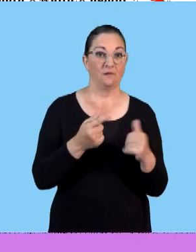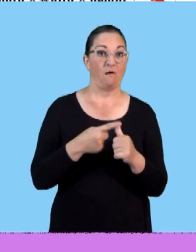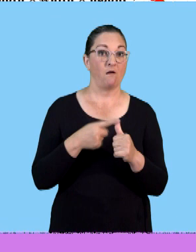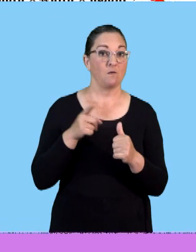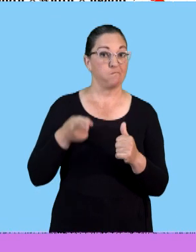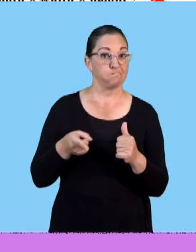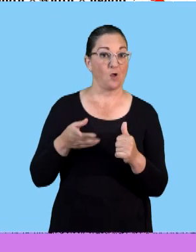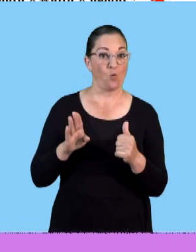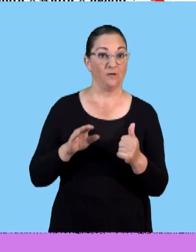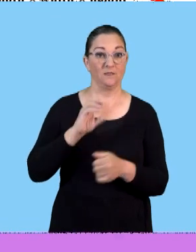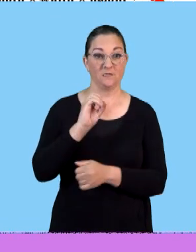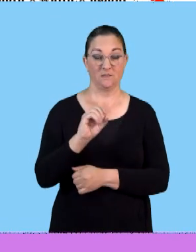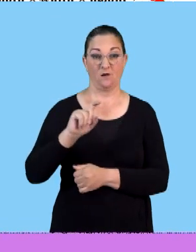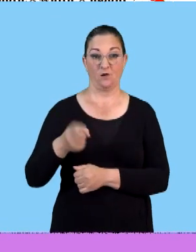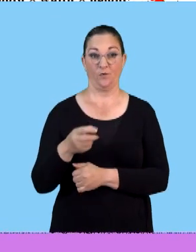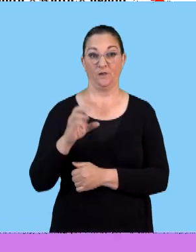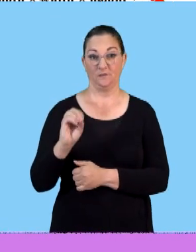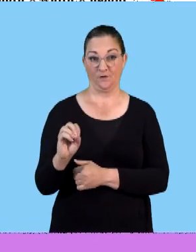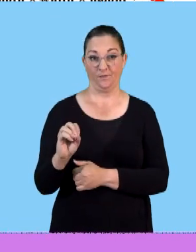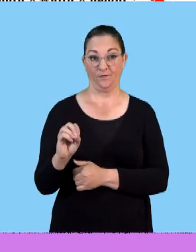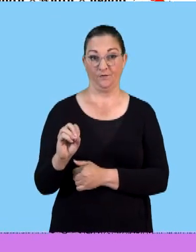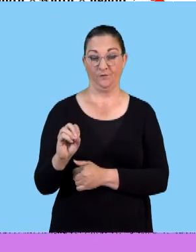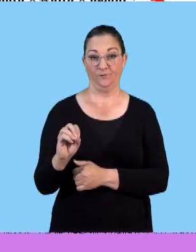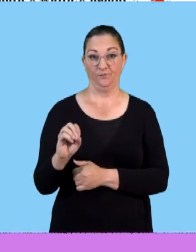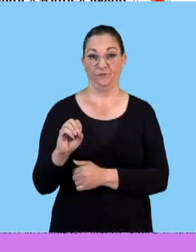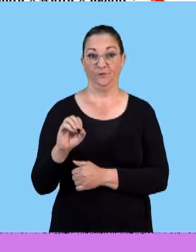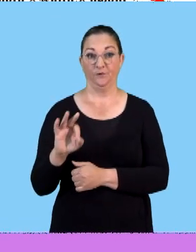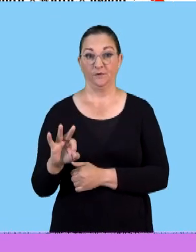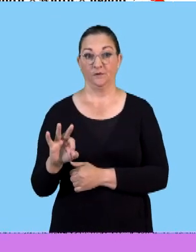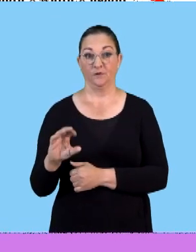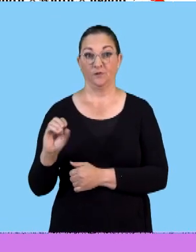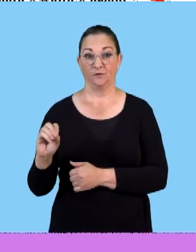0.32953125. So that will give us an answer of